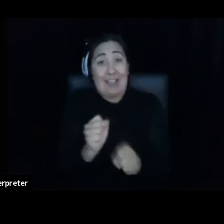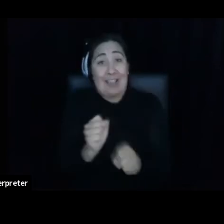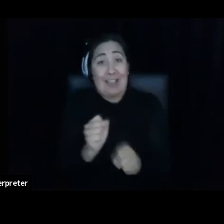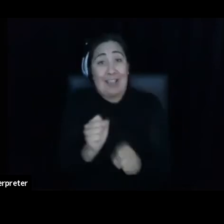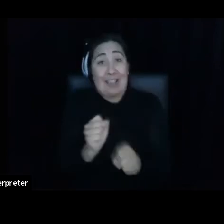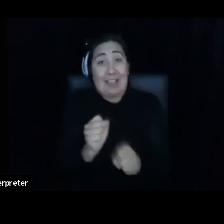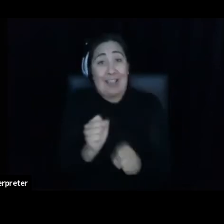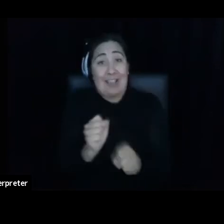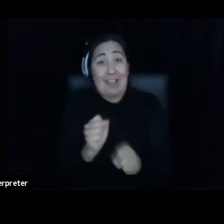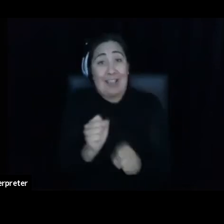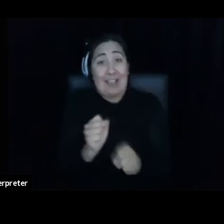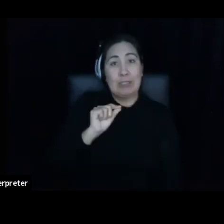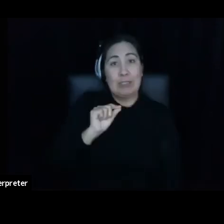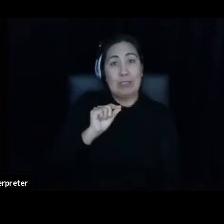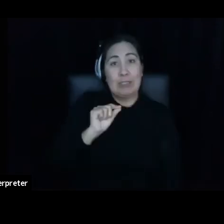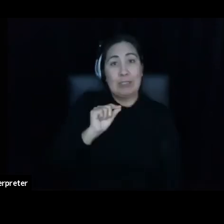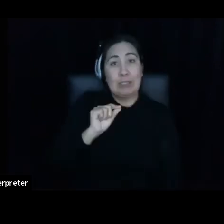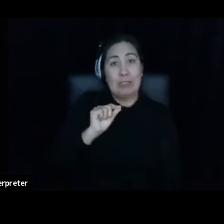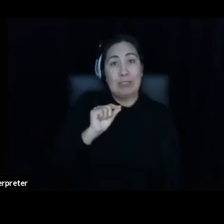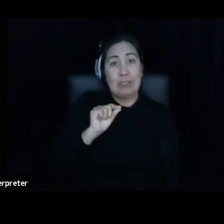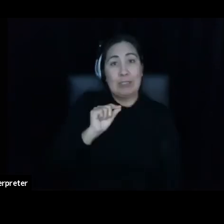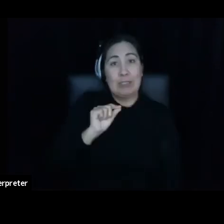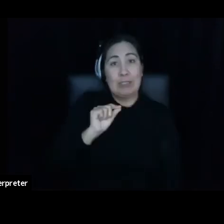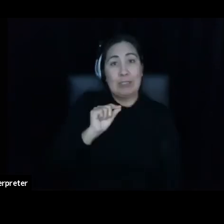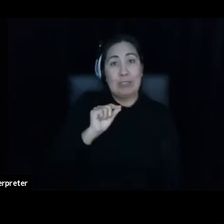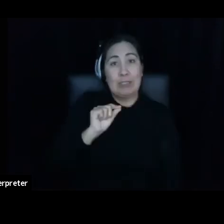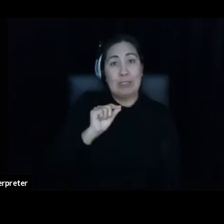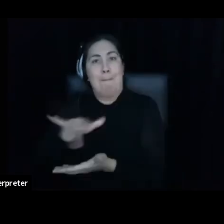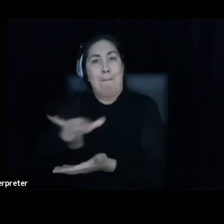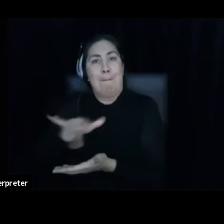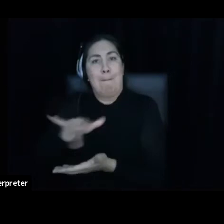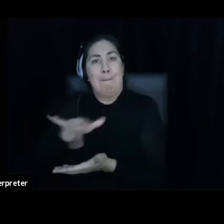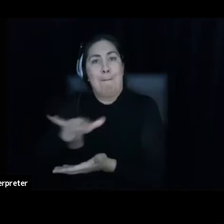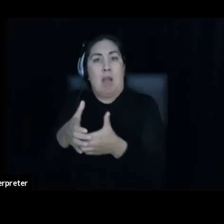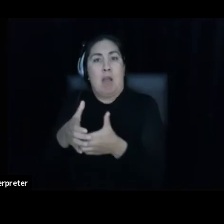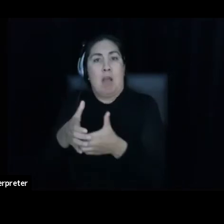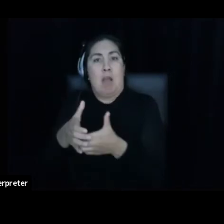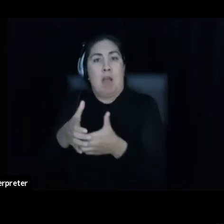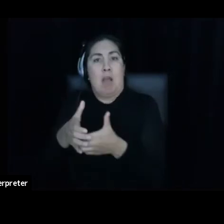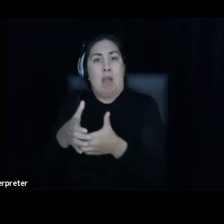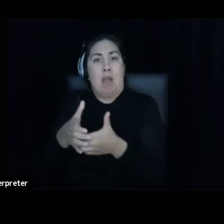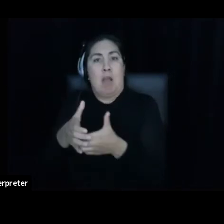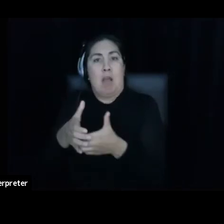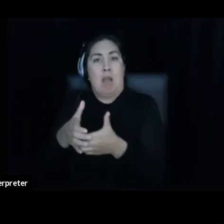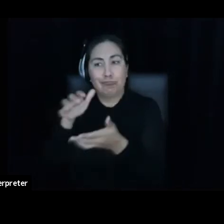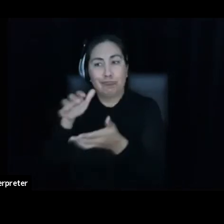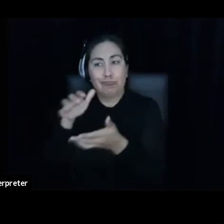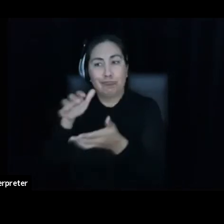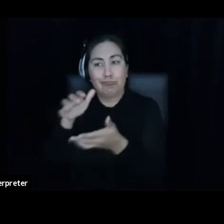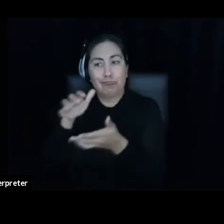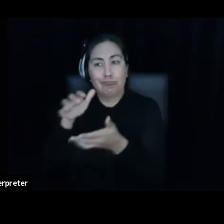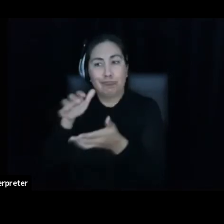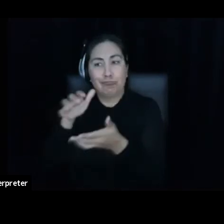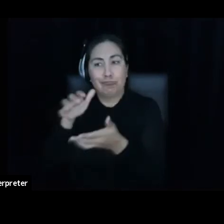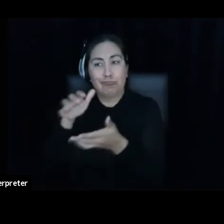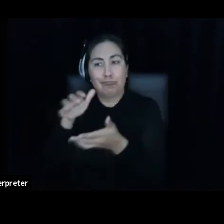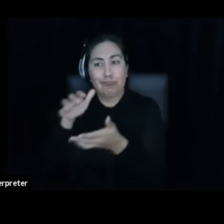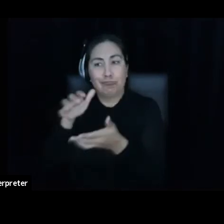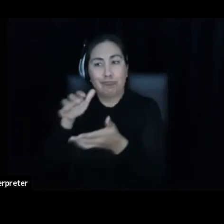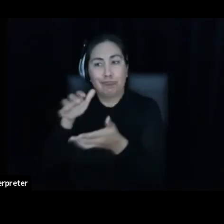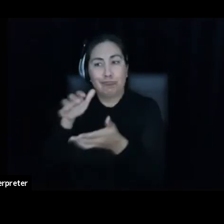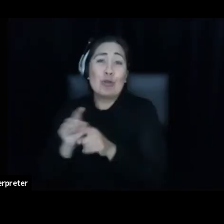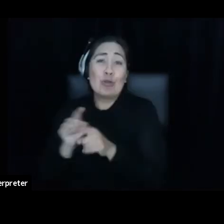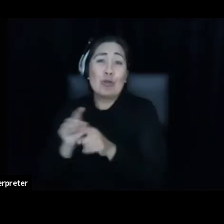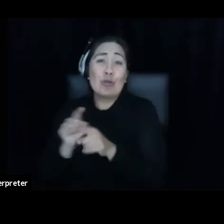with inherited family wealth. And I acknowledge the advantages of my birth, the support of my